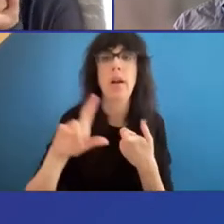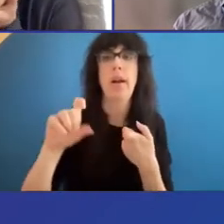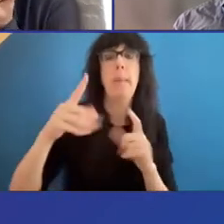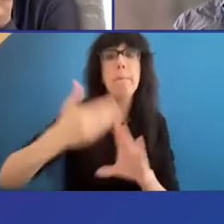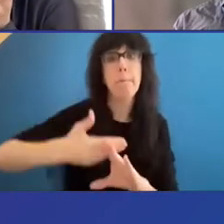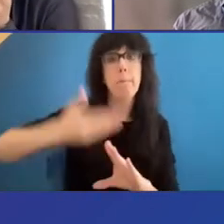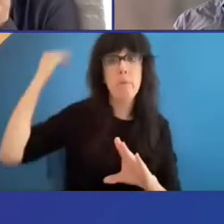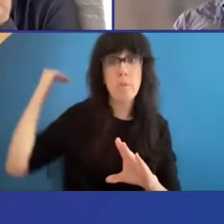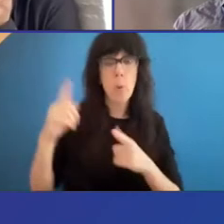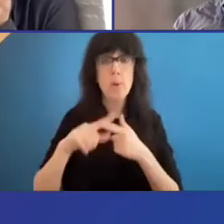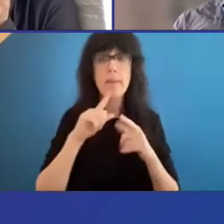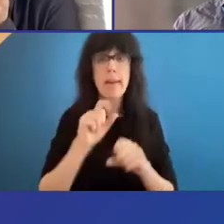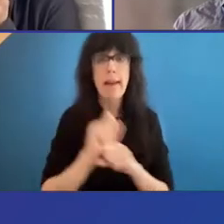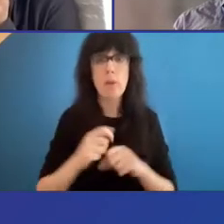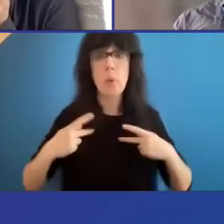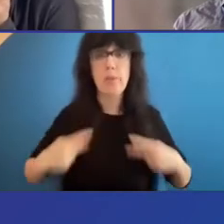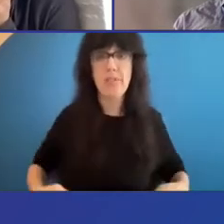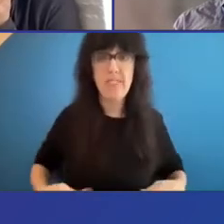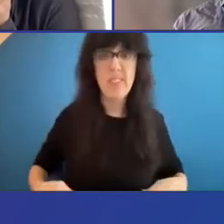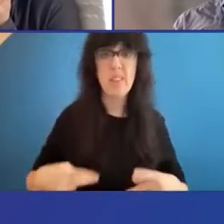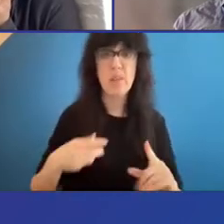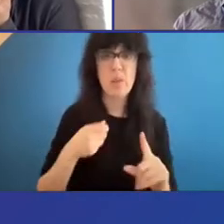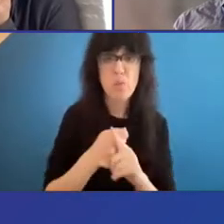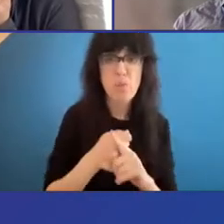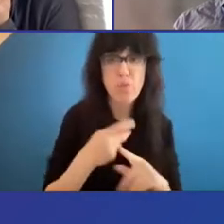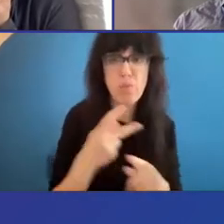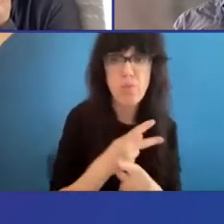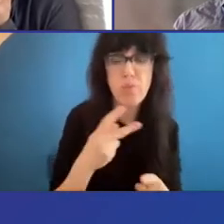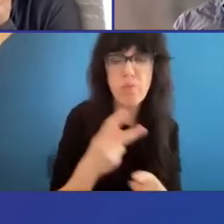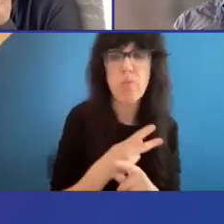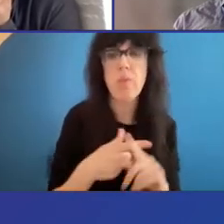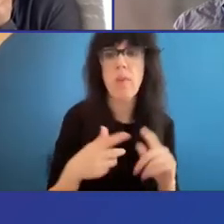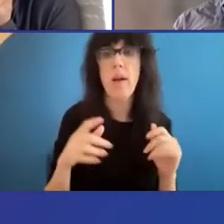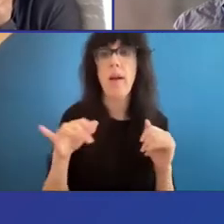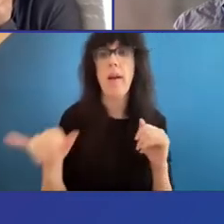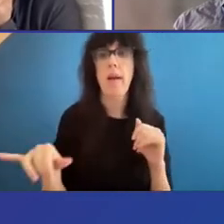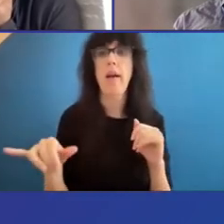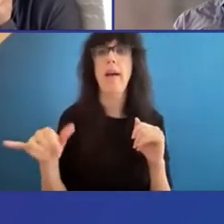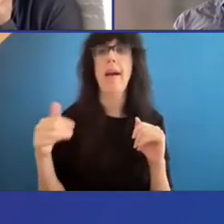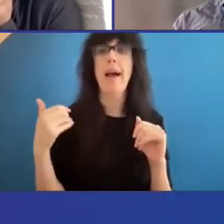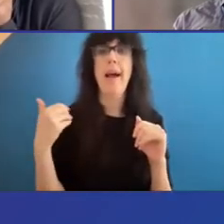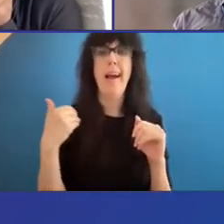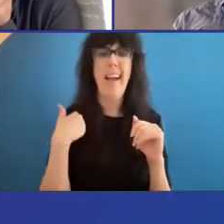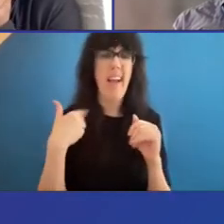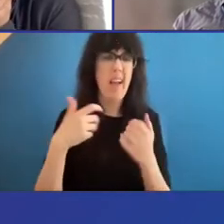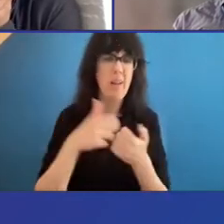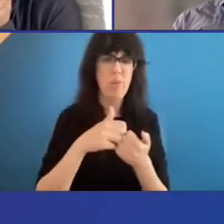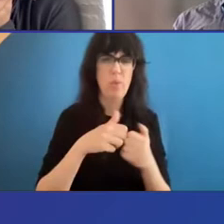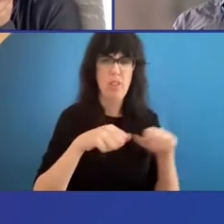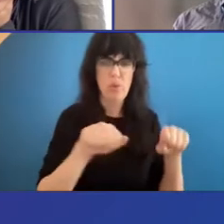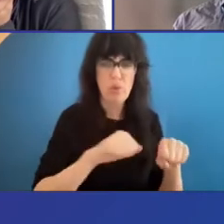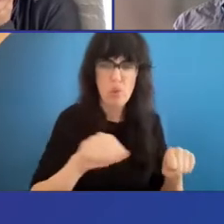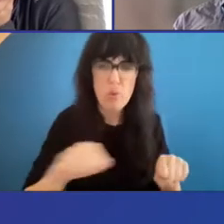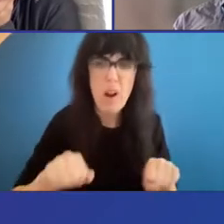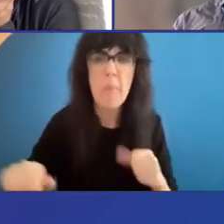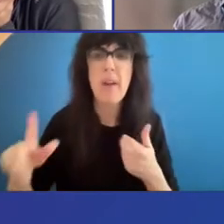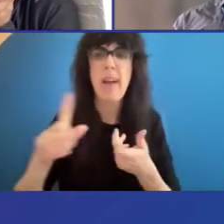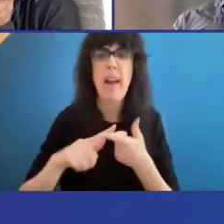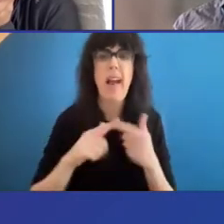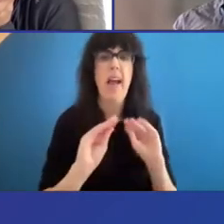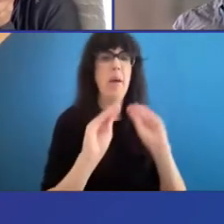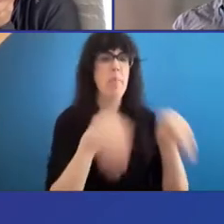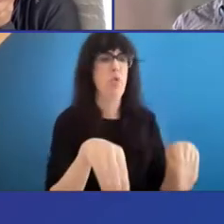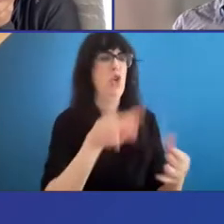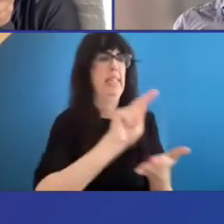effect, I was scrubbing, and I put a kitchen floor down in my kitchen.